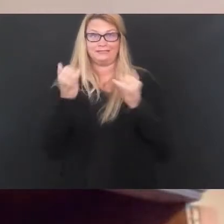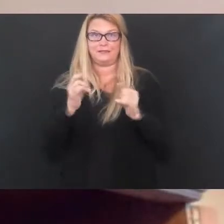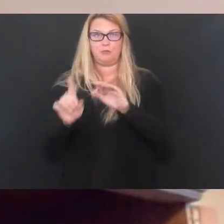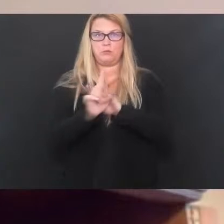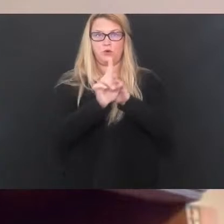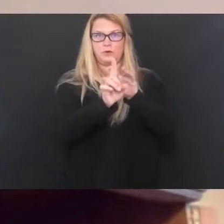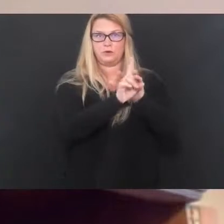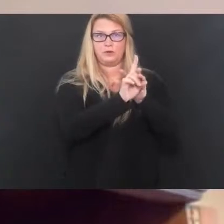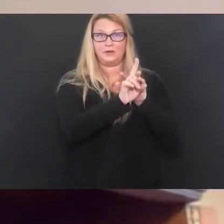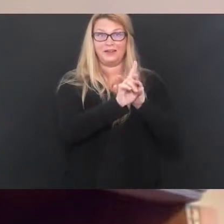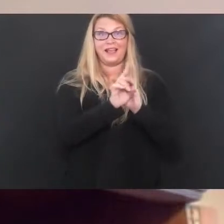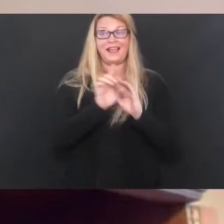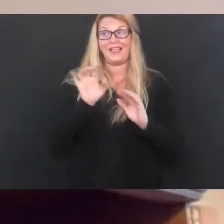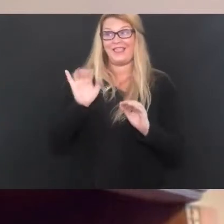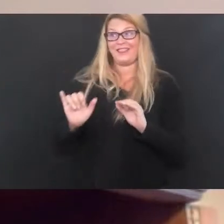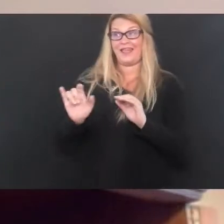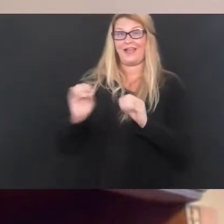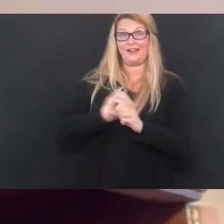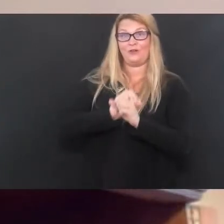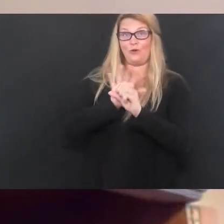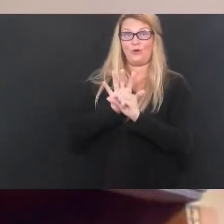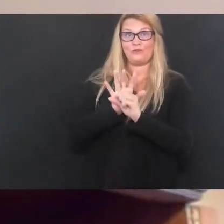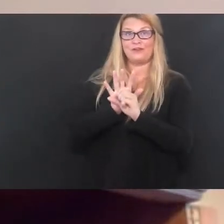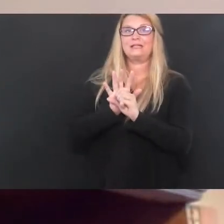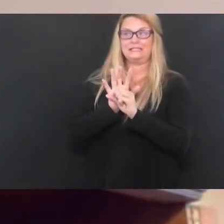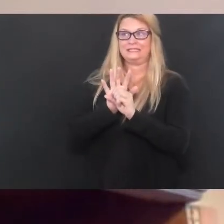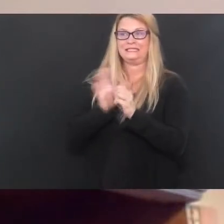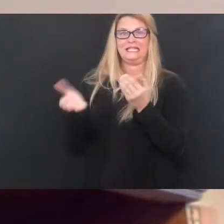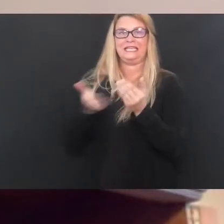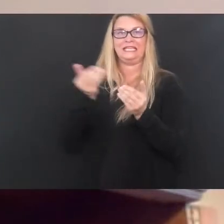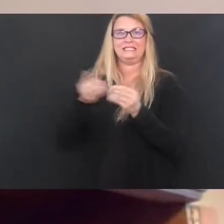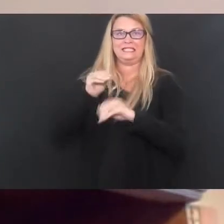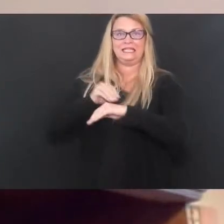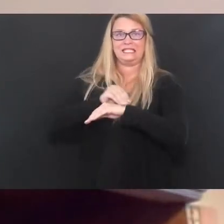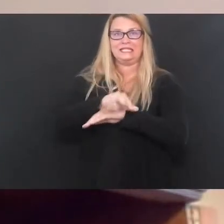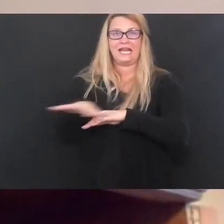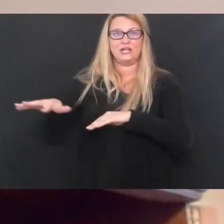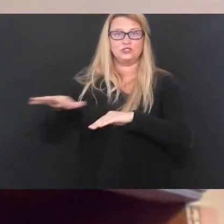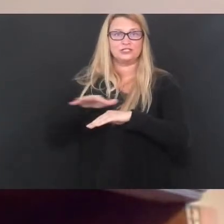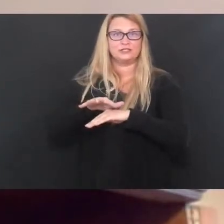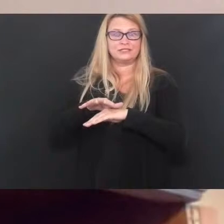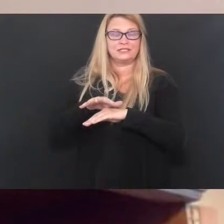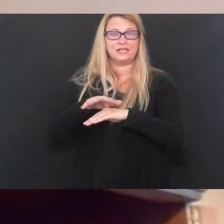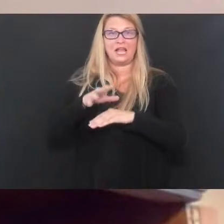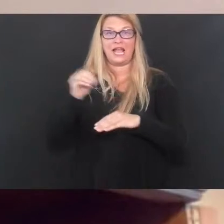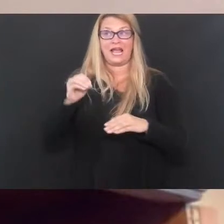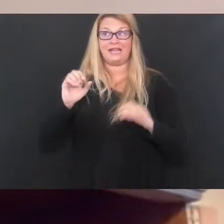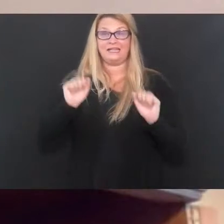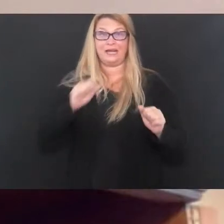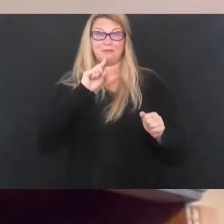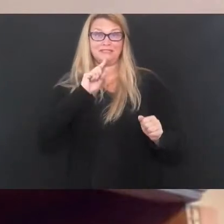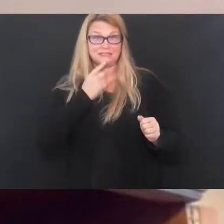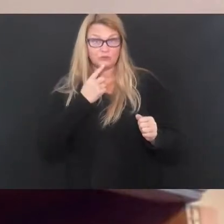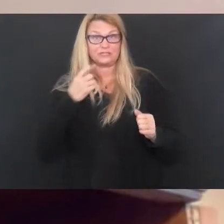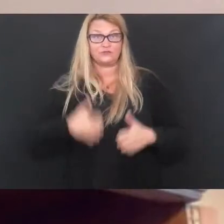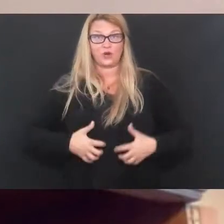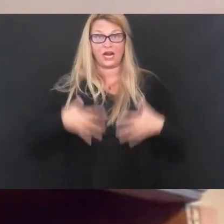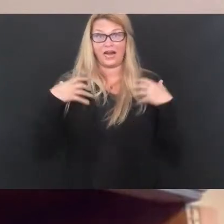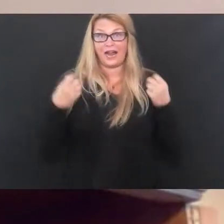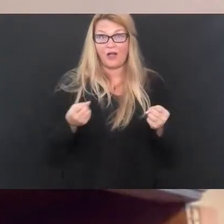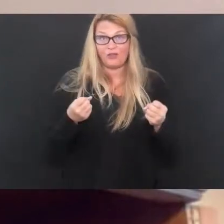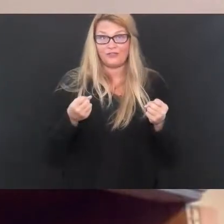more contagious and can be much more detrimental to our health, as well as much more